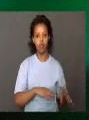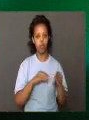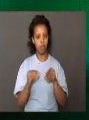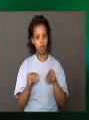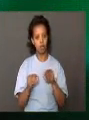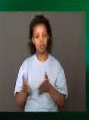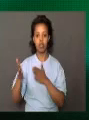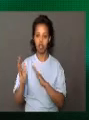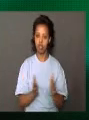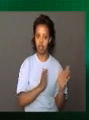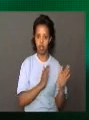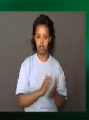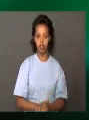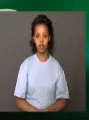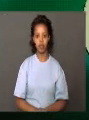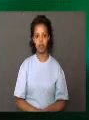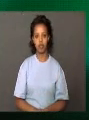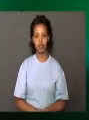Students, let's get ready.